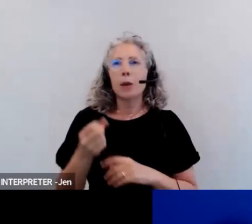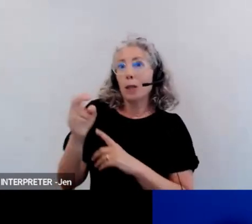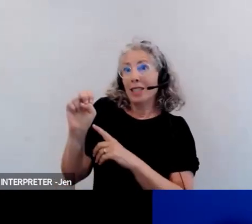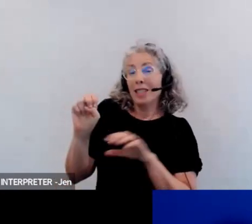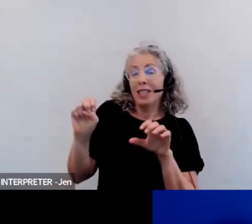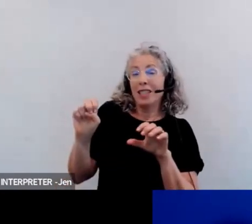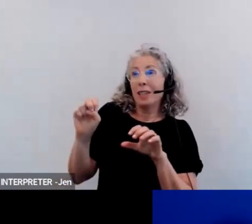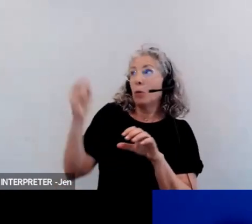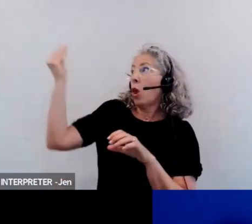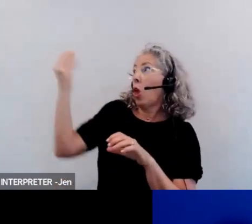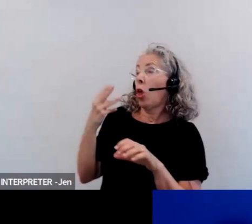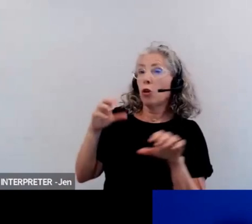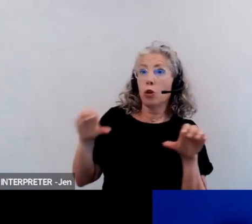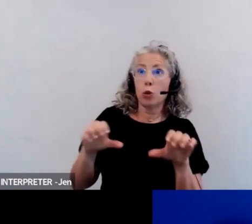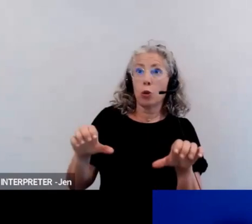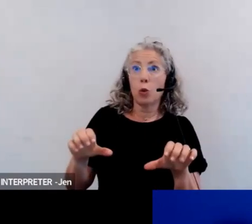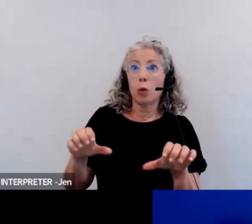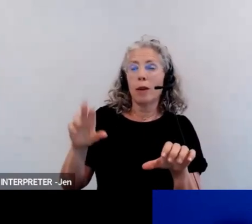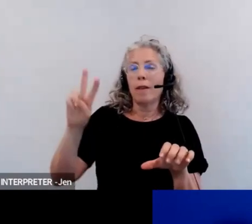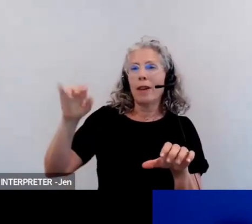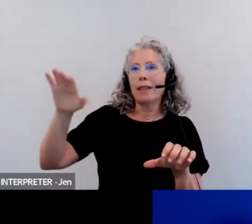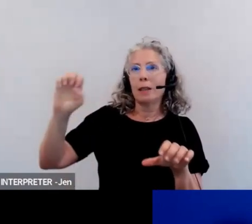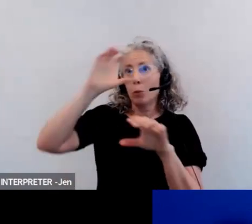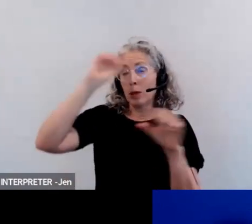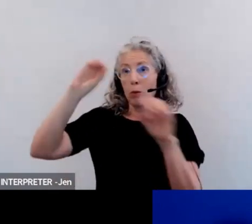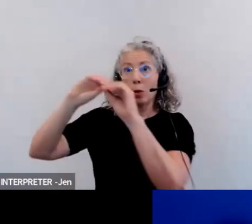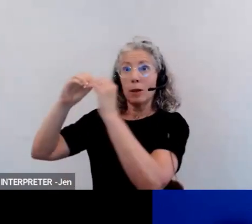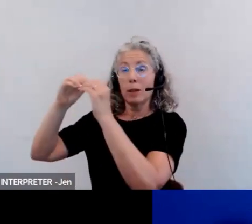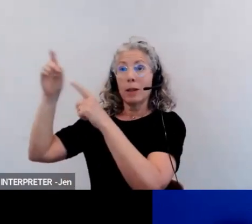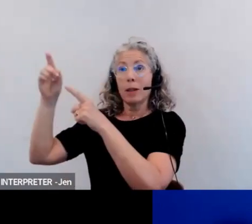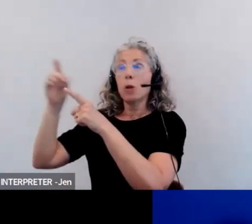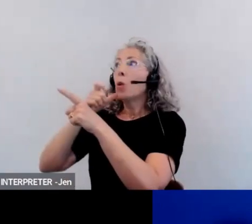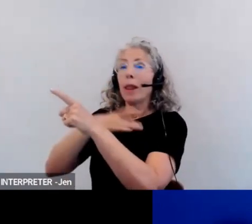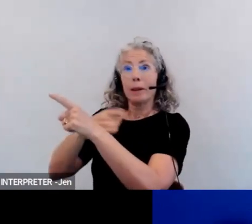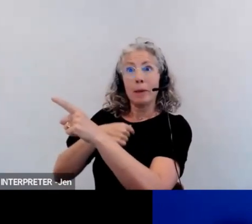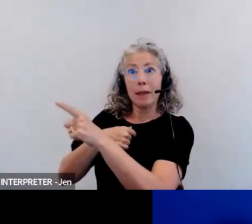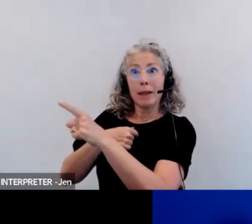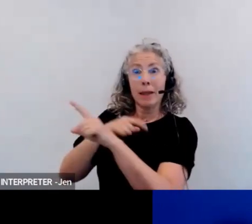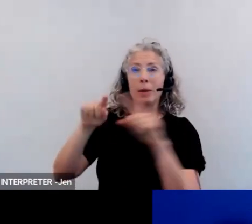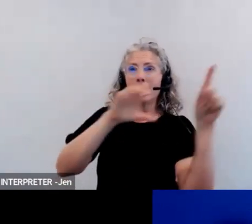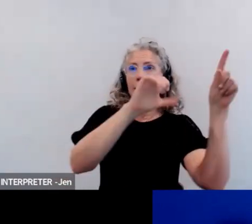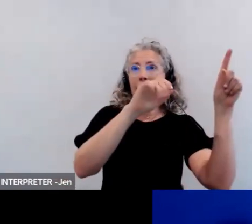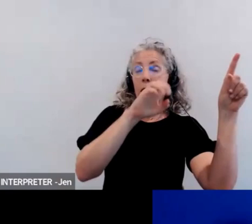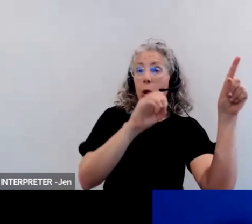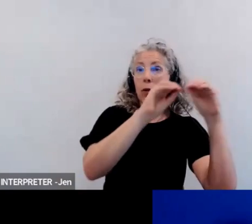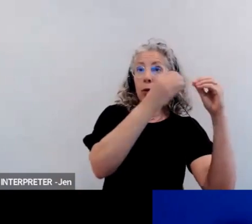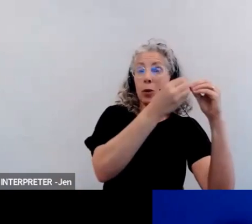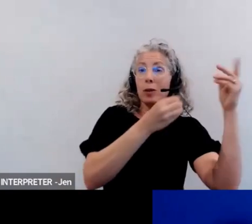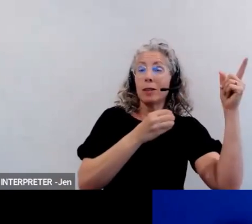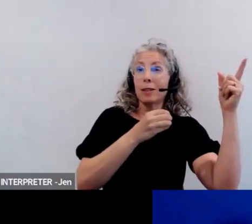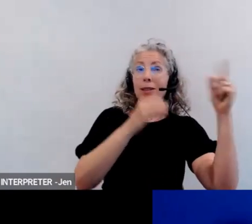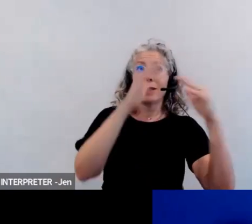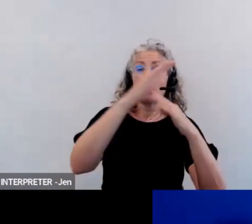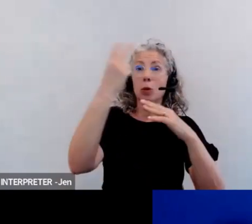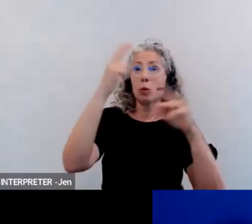was instructed to do by that vice president of the organization who was so fond of me, and by the CEO of the organization and the top two